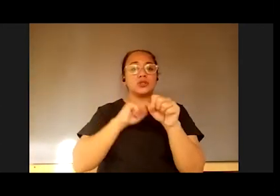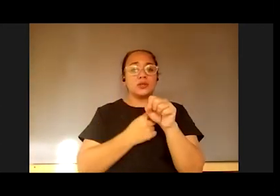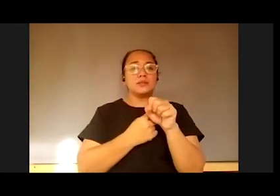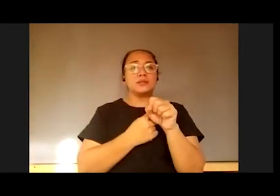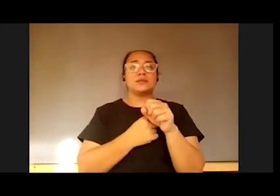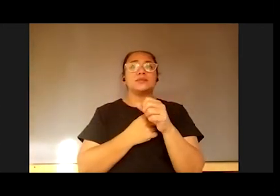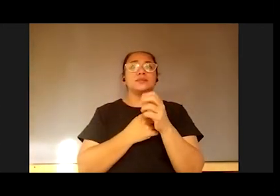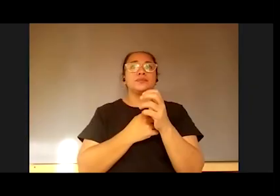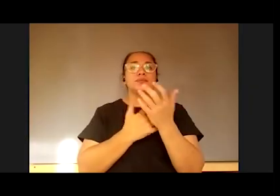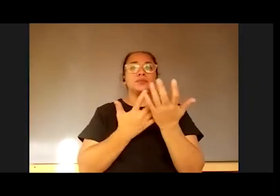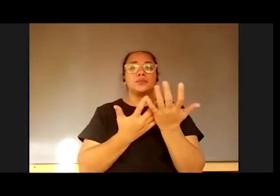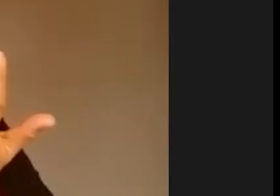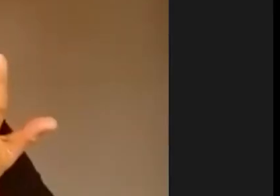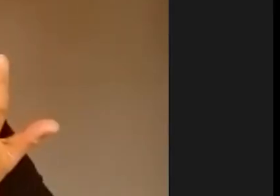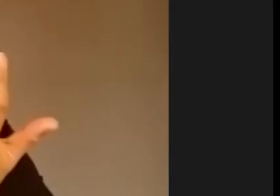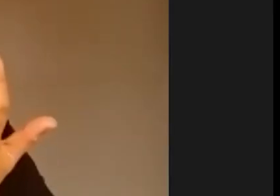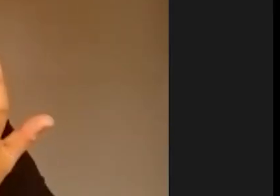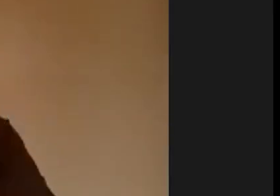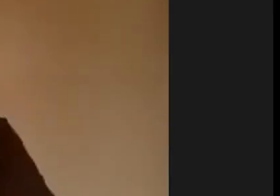what example we on